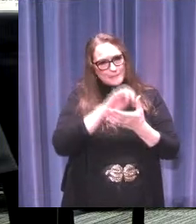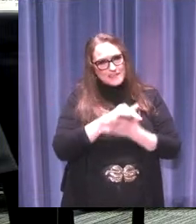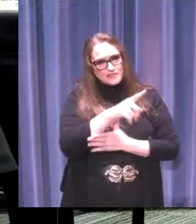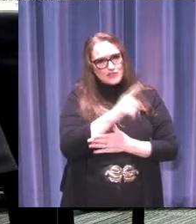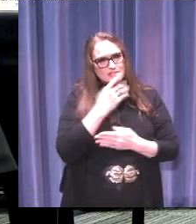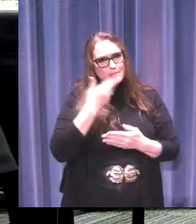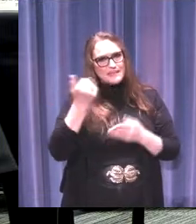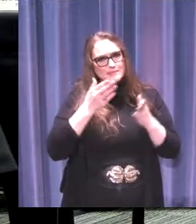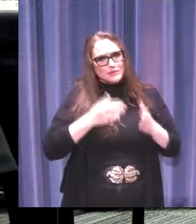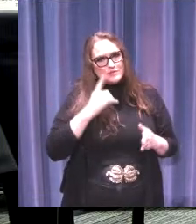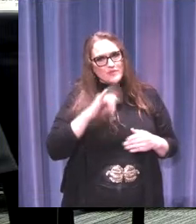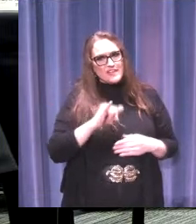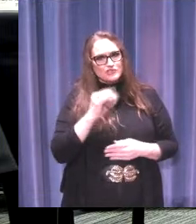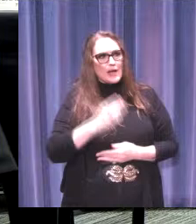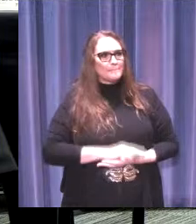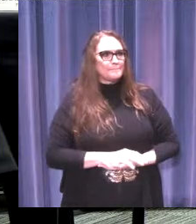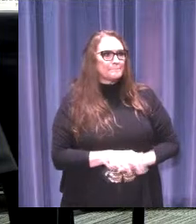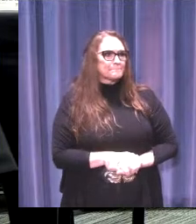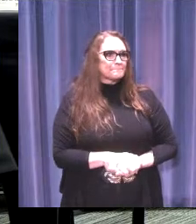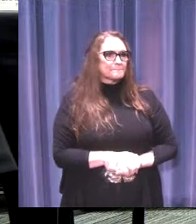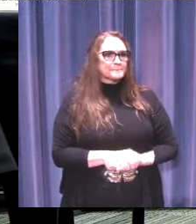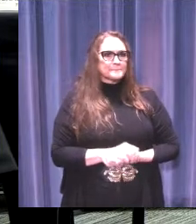is the best person for that job.